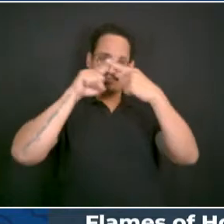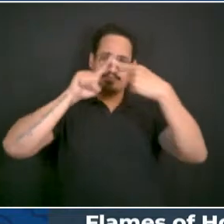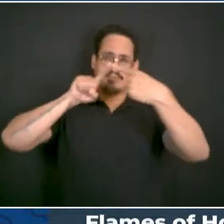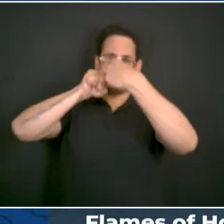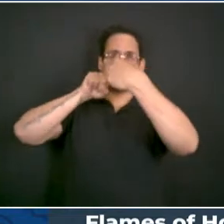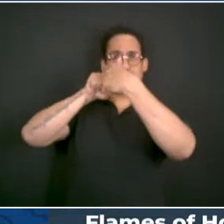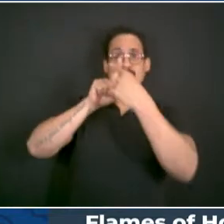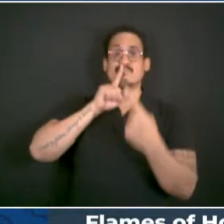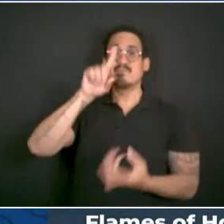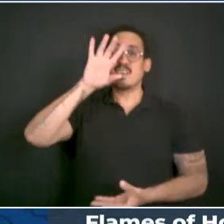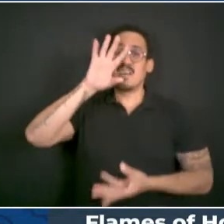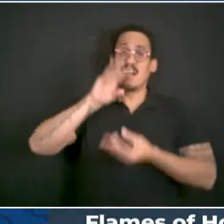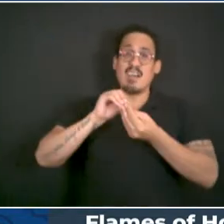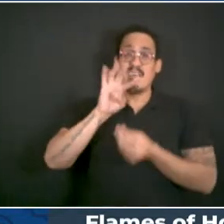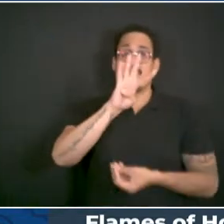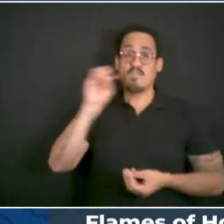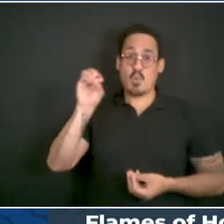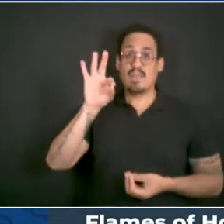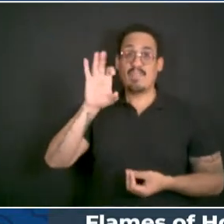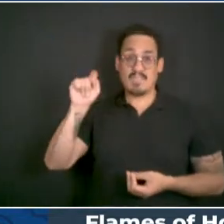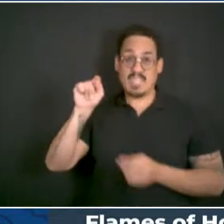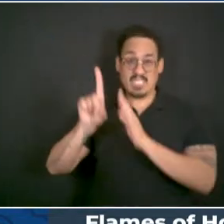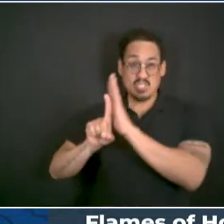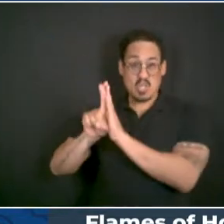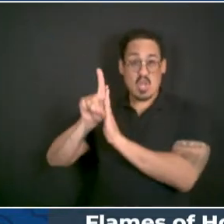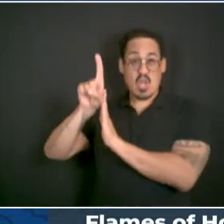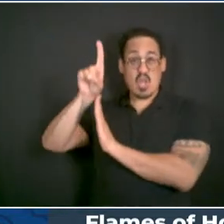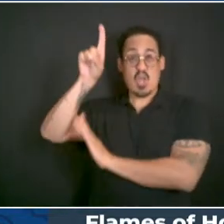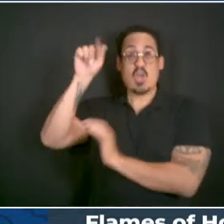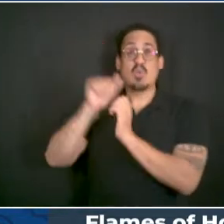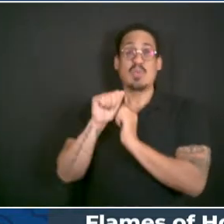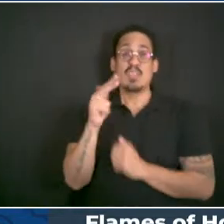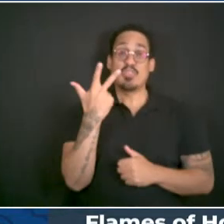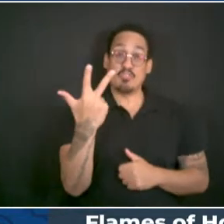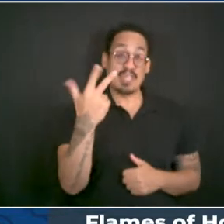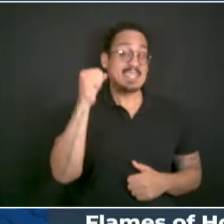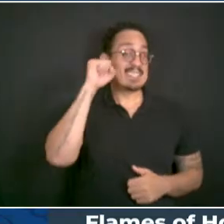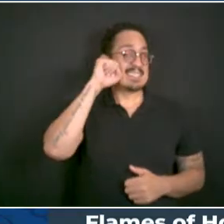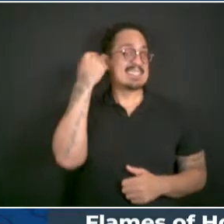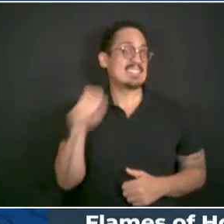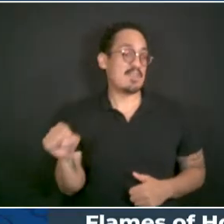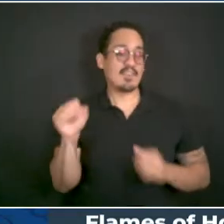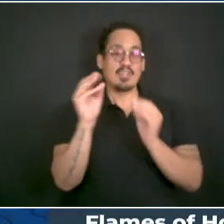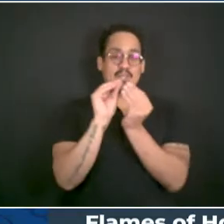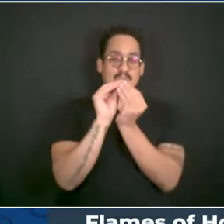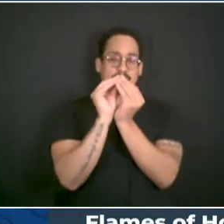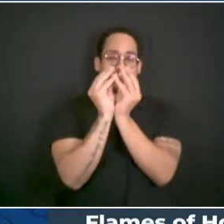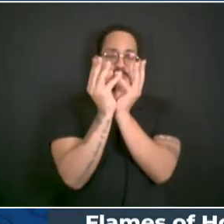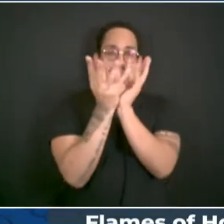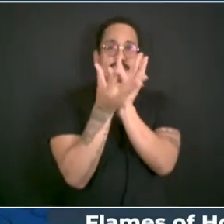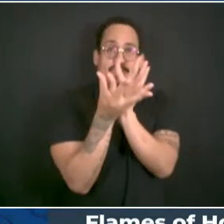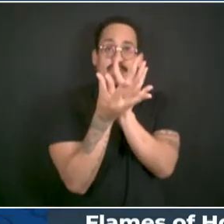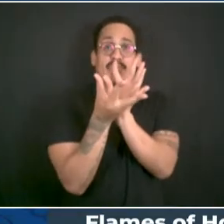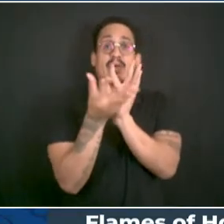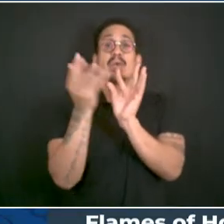monument with 3 silver arcs, and they're cradling a stained glass eternal flame.